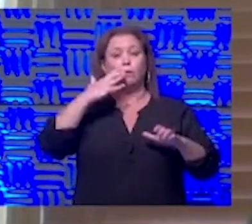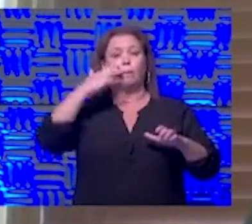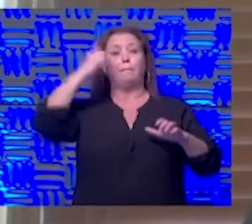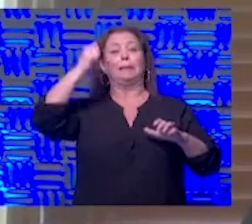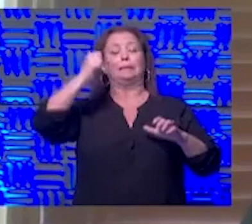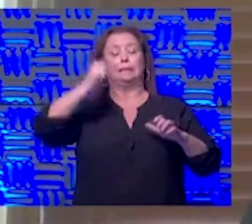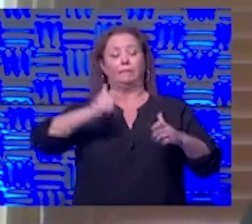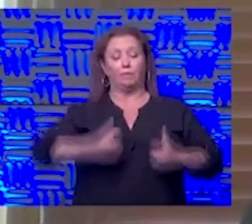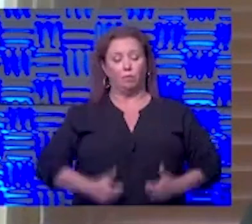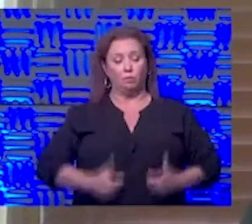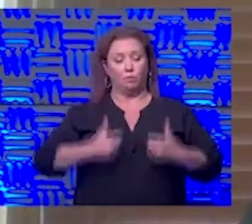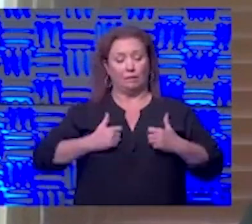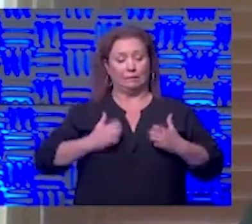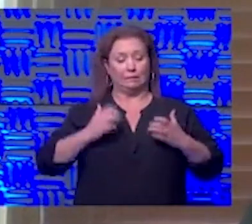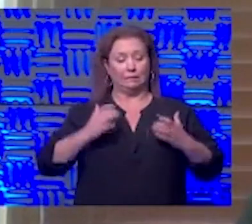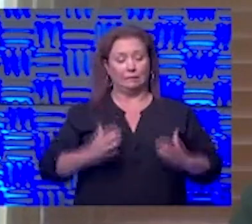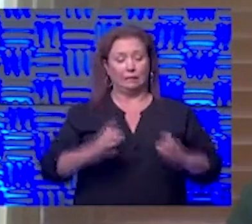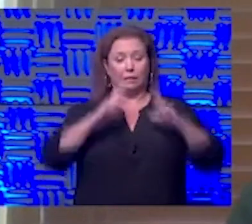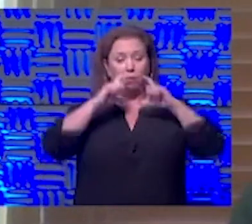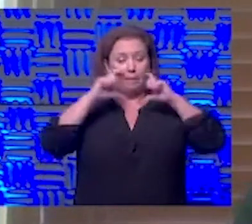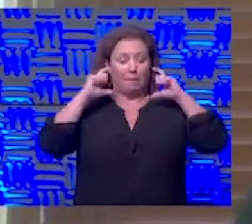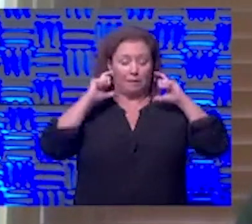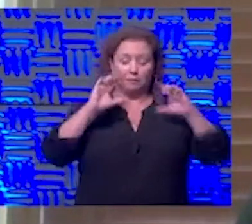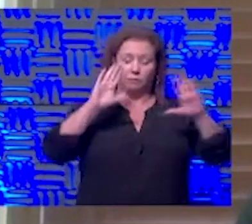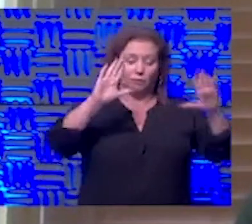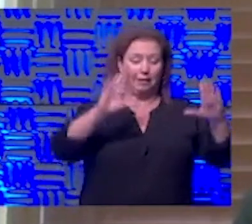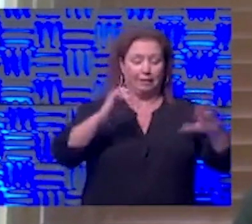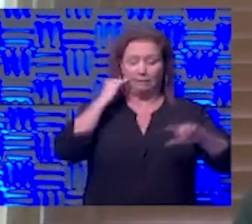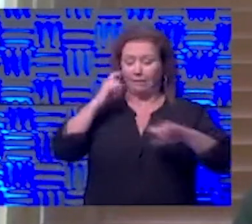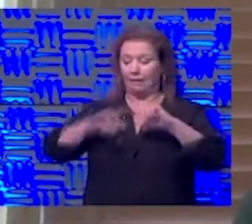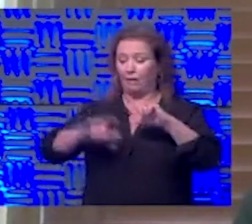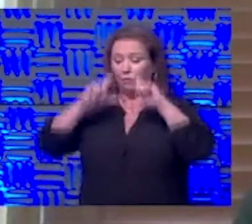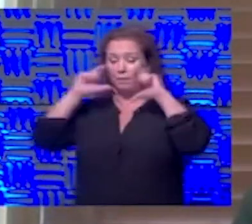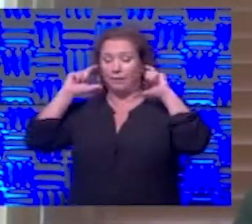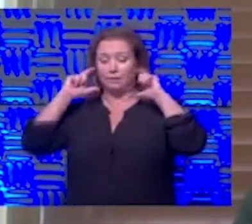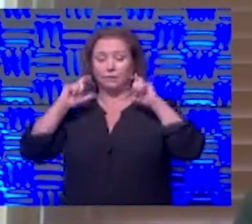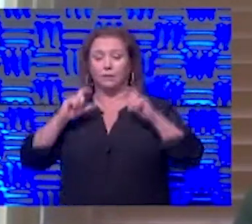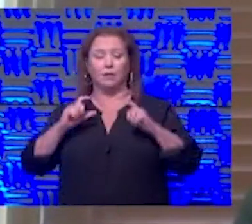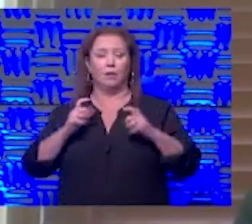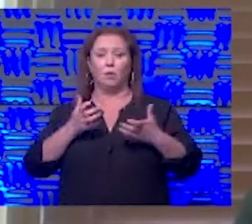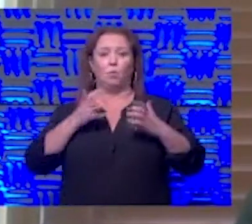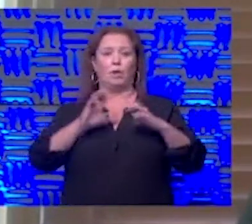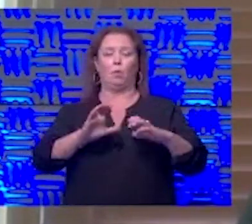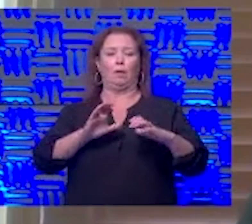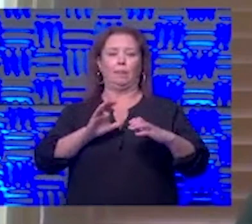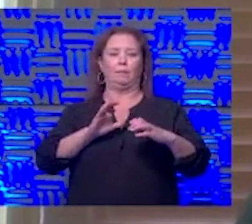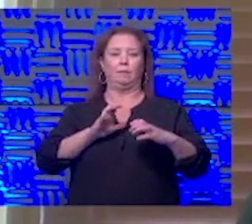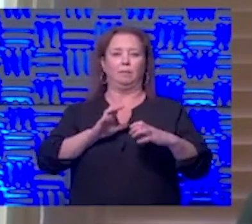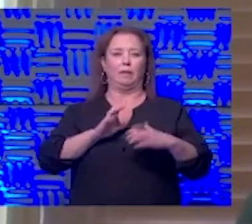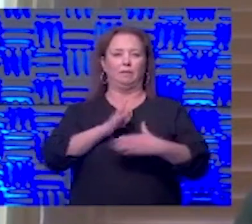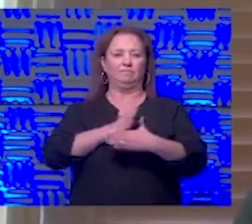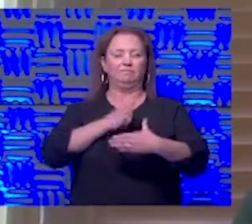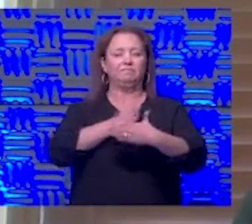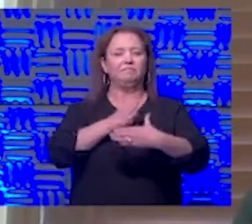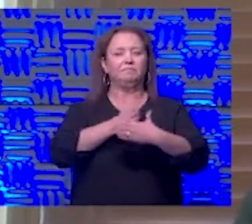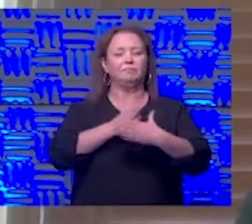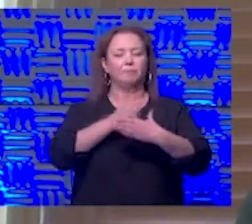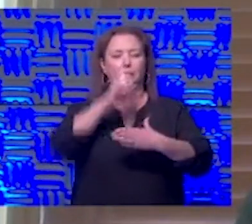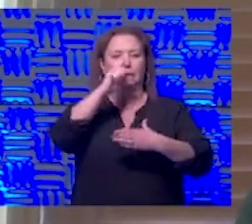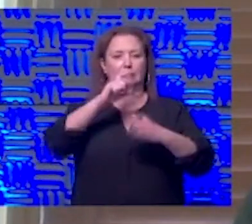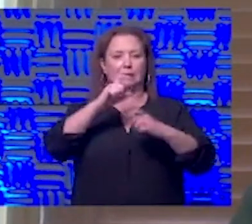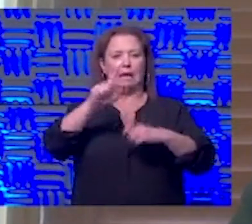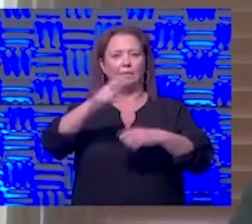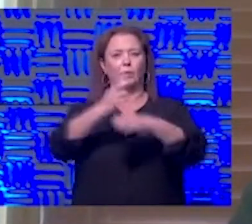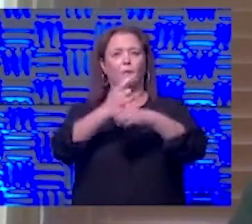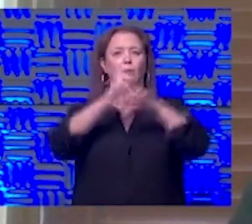the residents can wear them, great. If they can't, then we don't want them to be agitated just to wear a mask. And